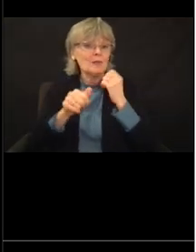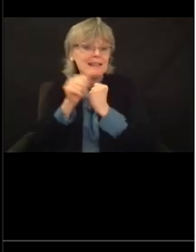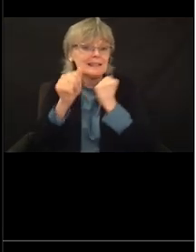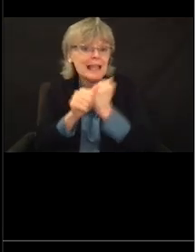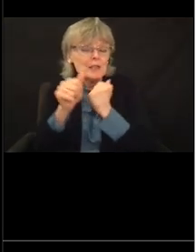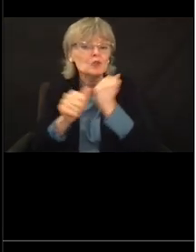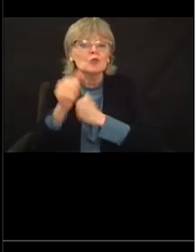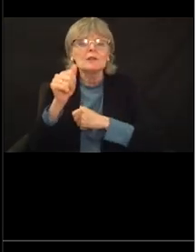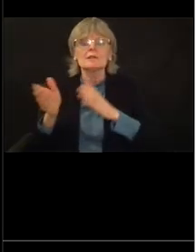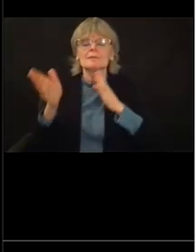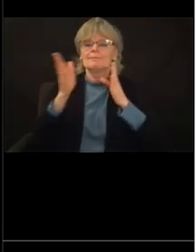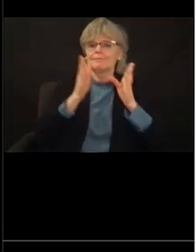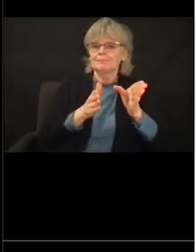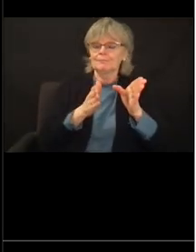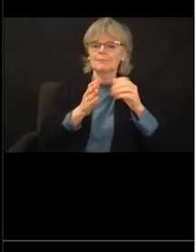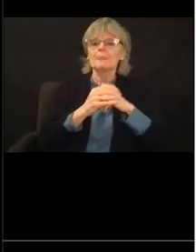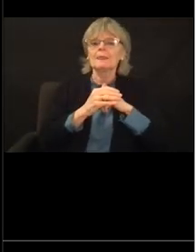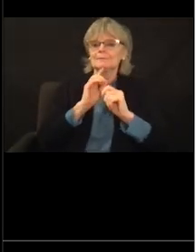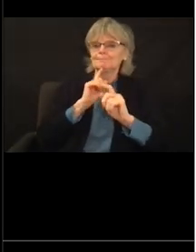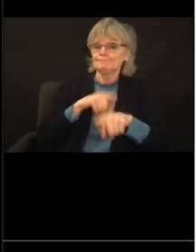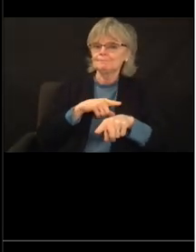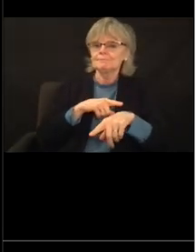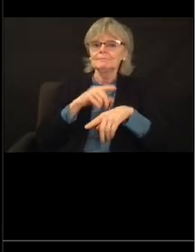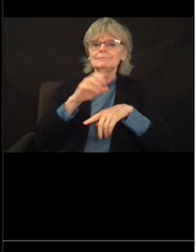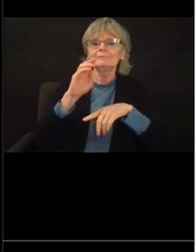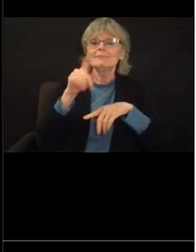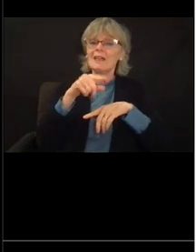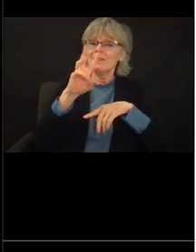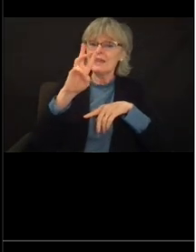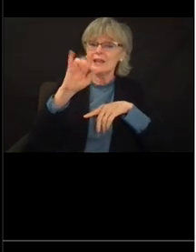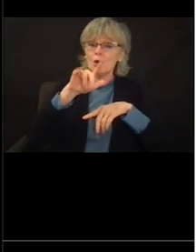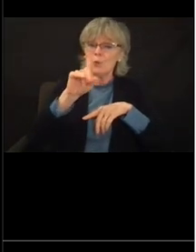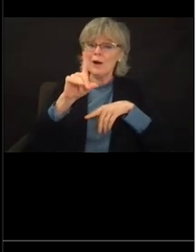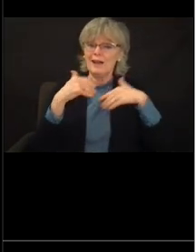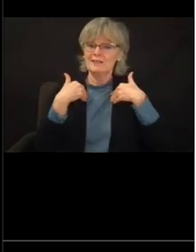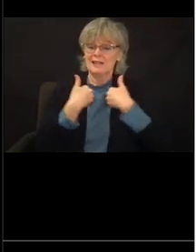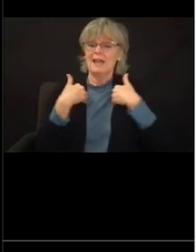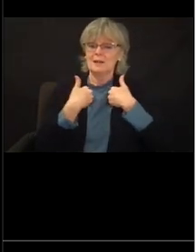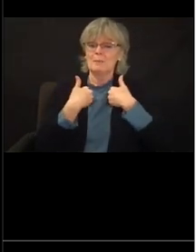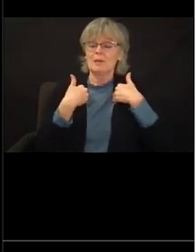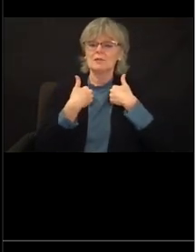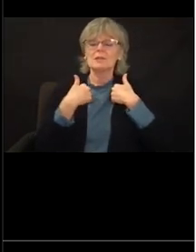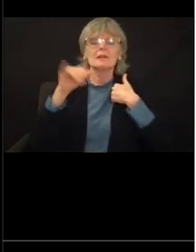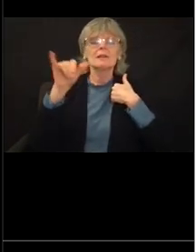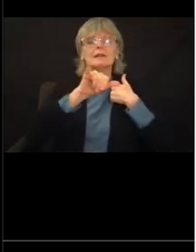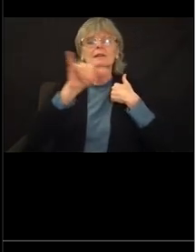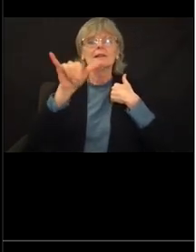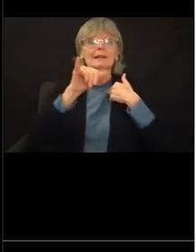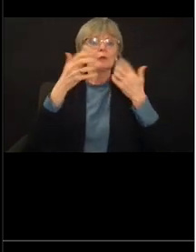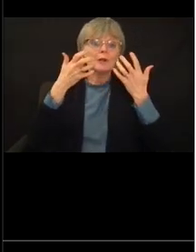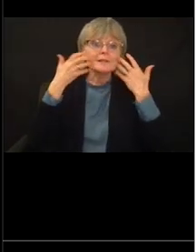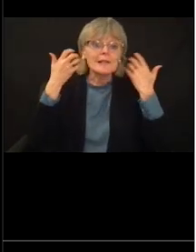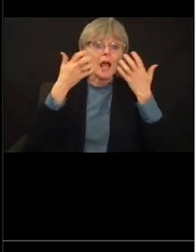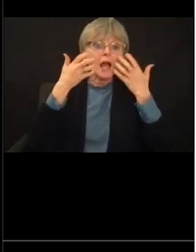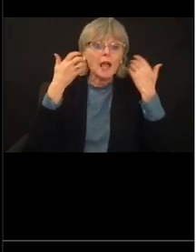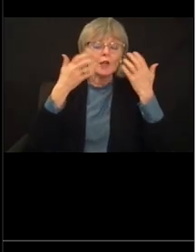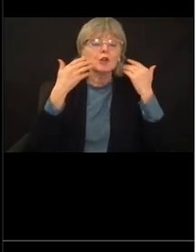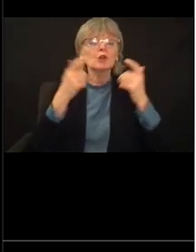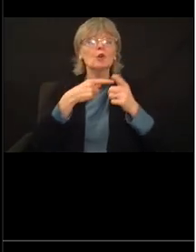Well, we have to remember that monk seals are wild animals, just like similar to a tiger or a